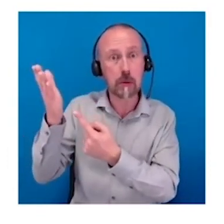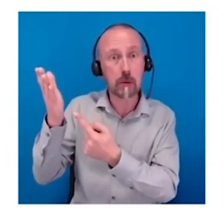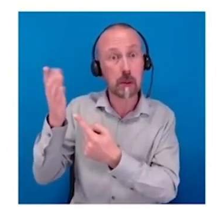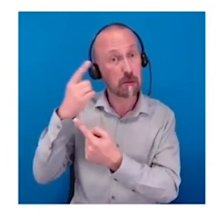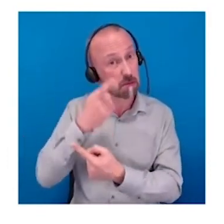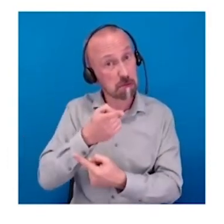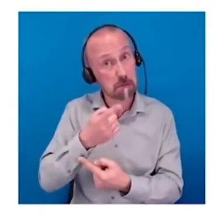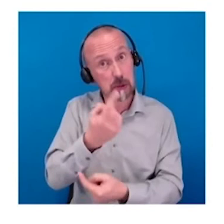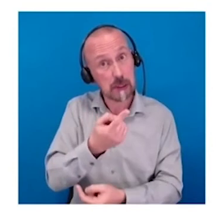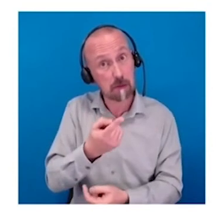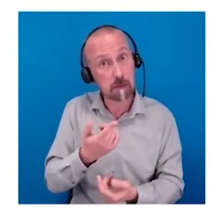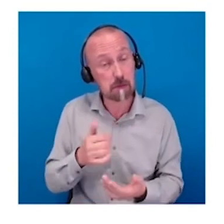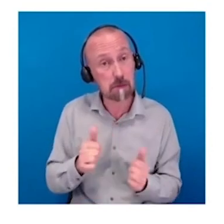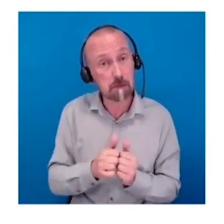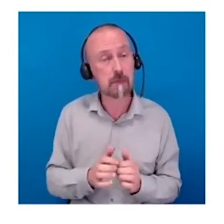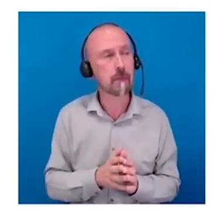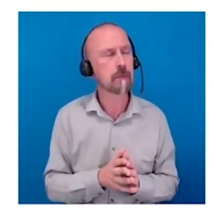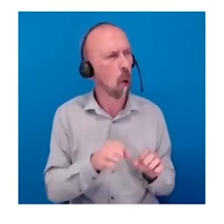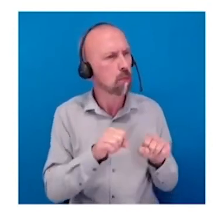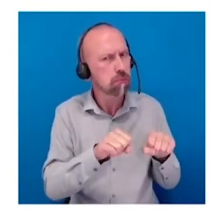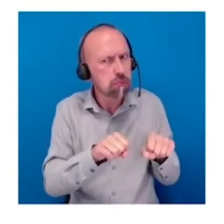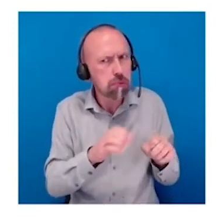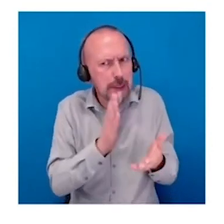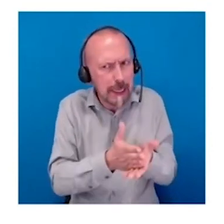personally? Definitely. I think